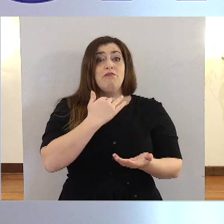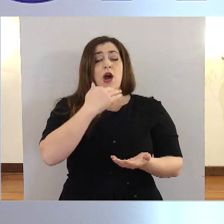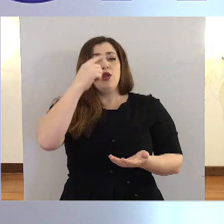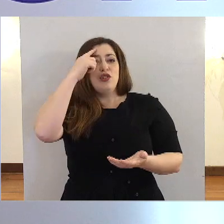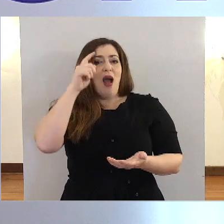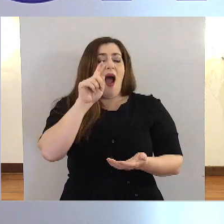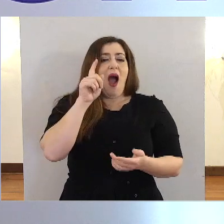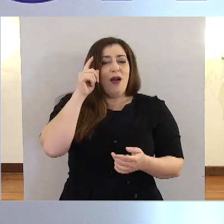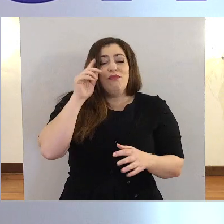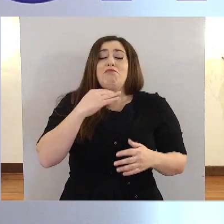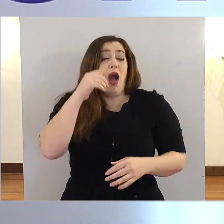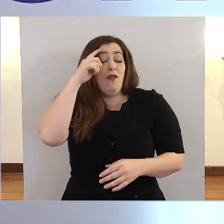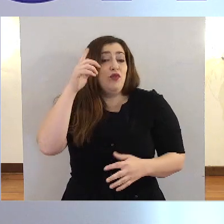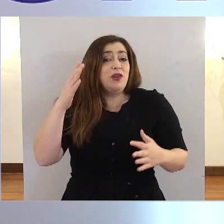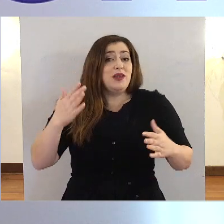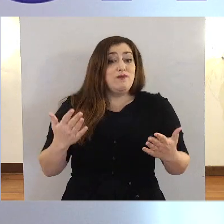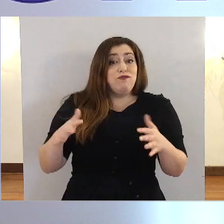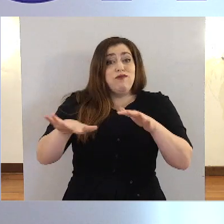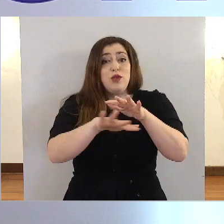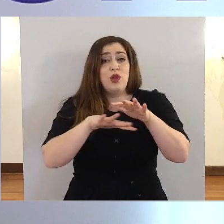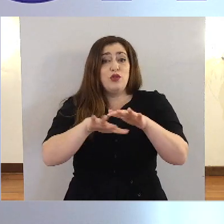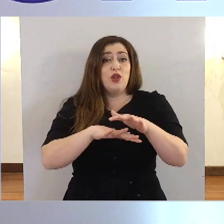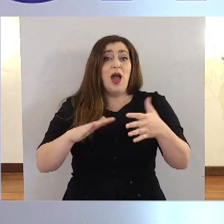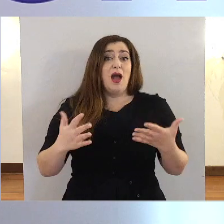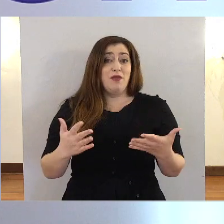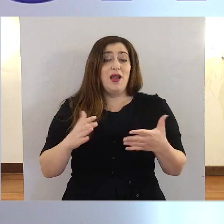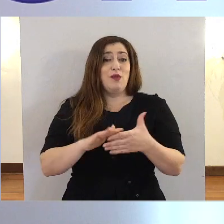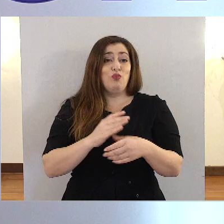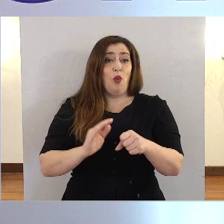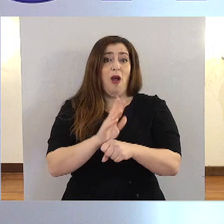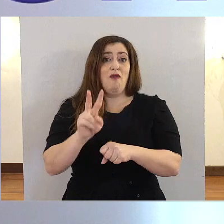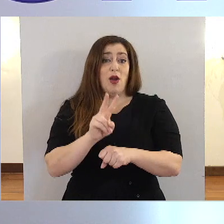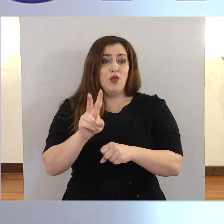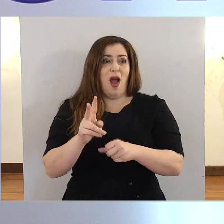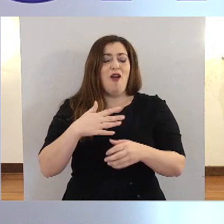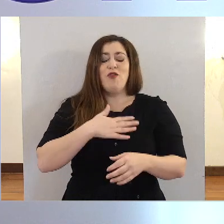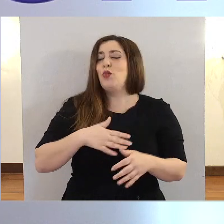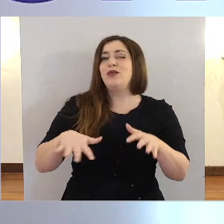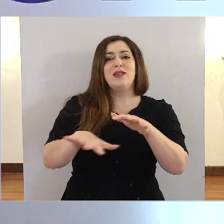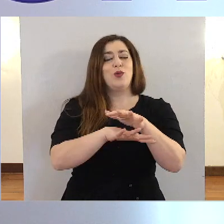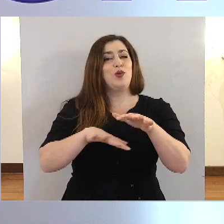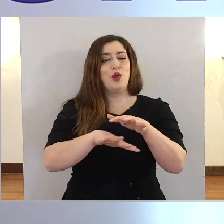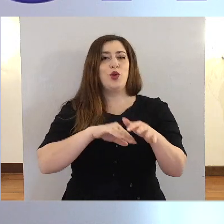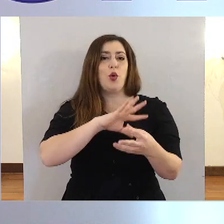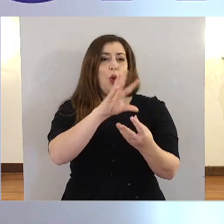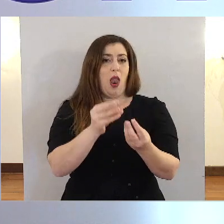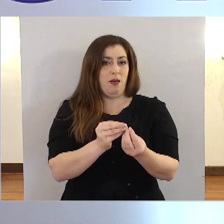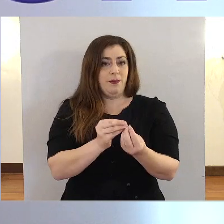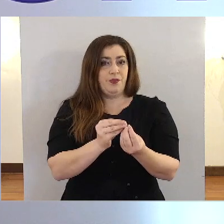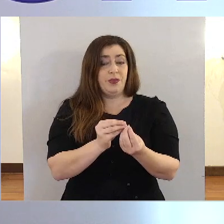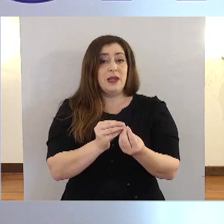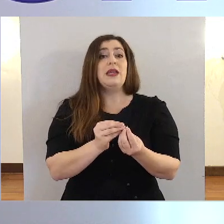COVID-19 pandemic. This new reality has had an impact on all the work programs. It created